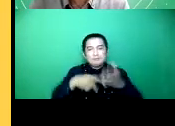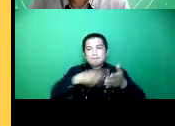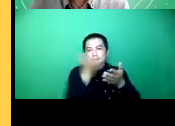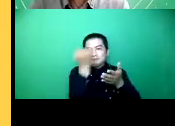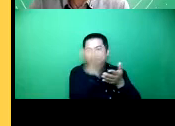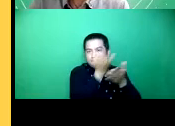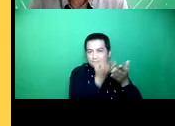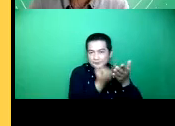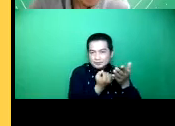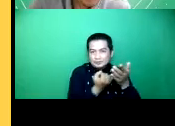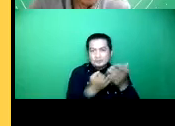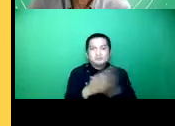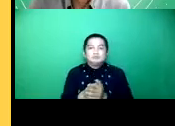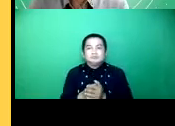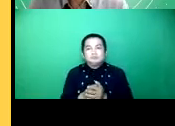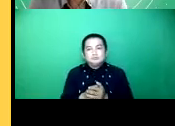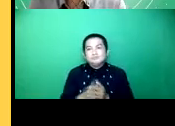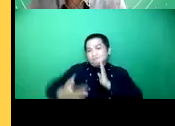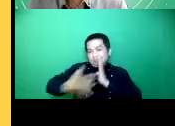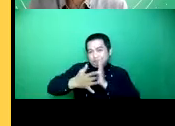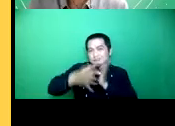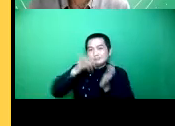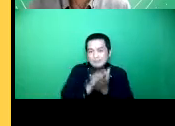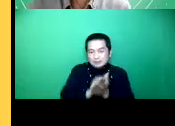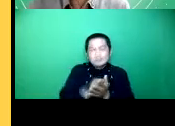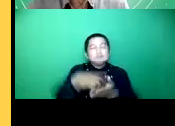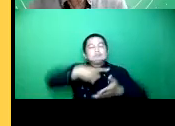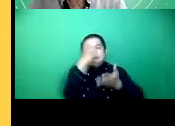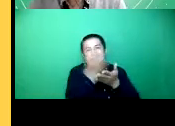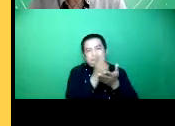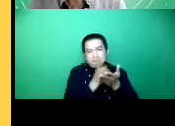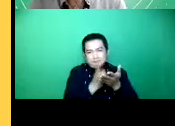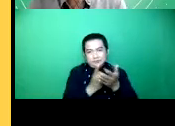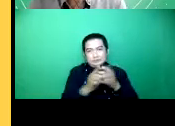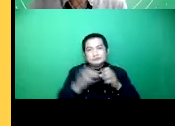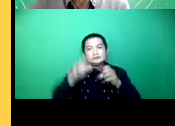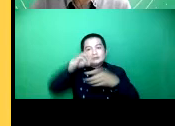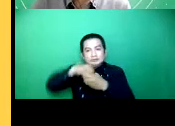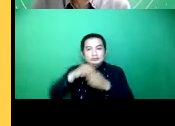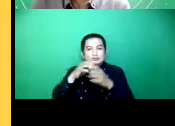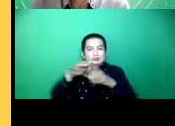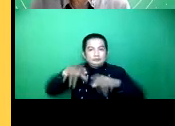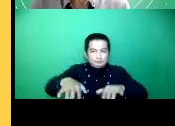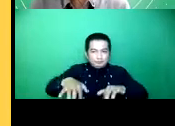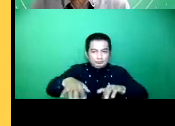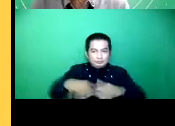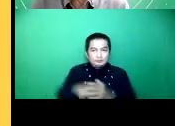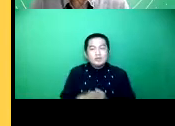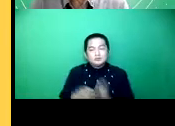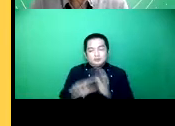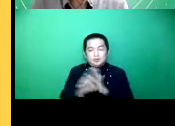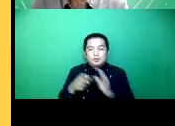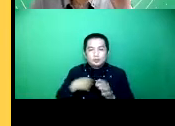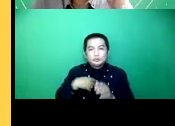software. That technically is a form of design aided by a computer. If I wanted to make jewelry